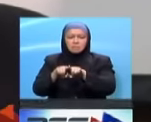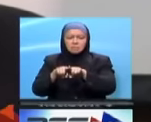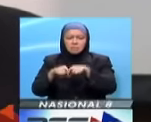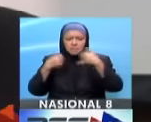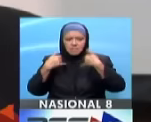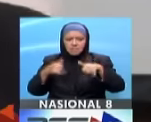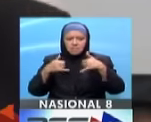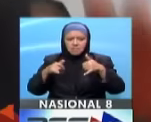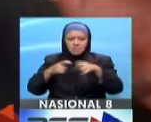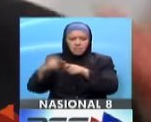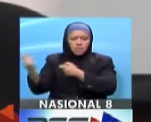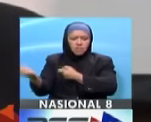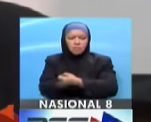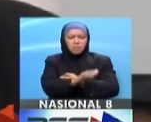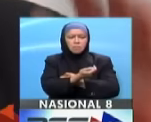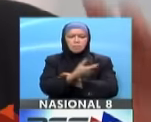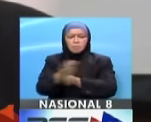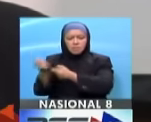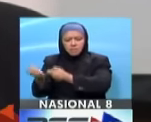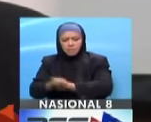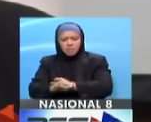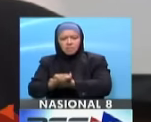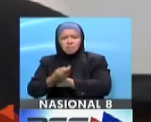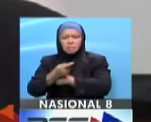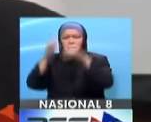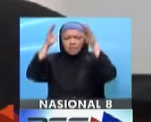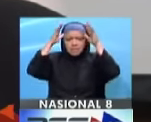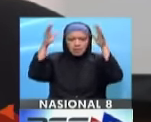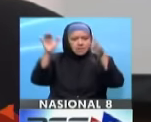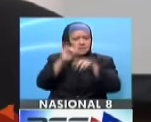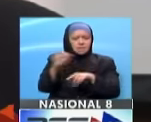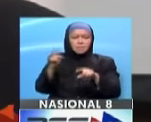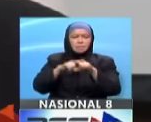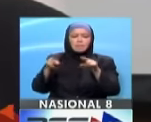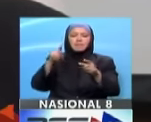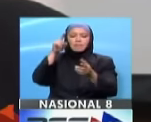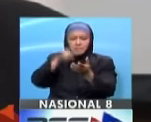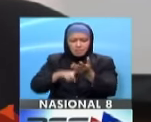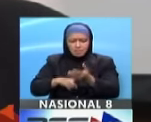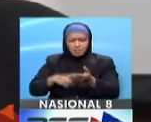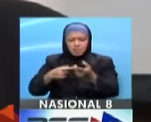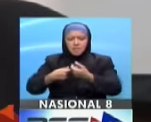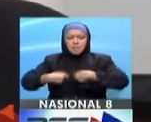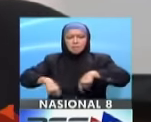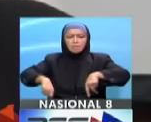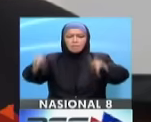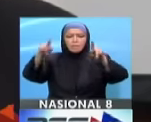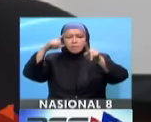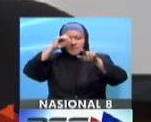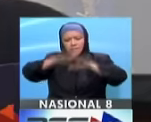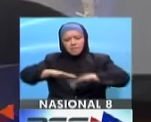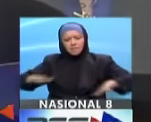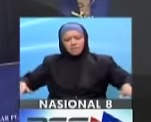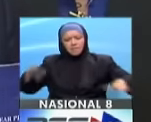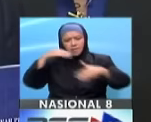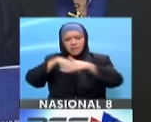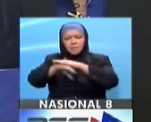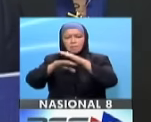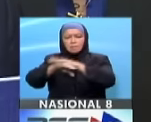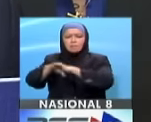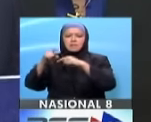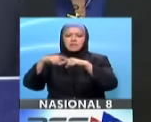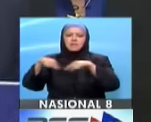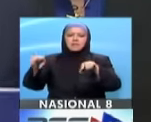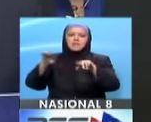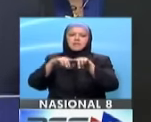And that was the process through which every young player went in the Australian system.